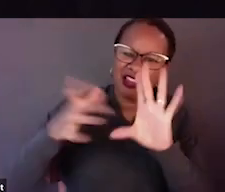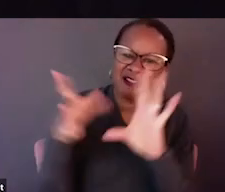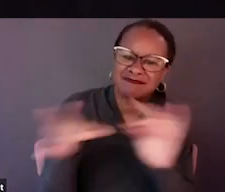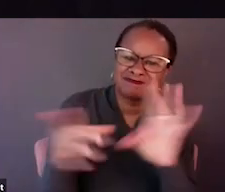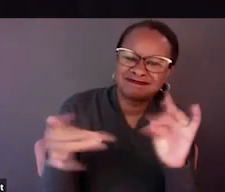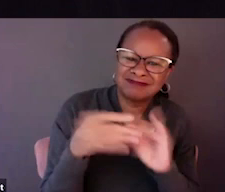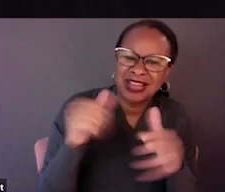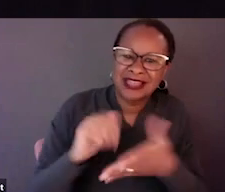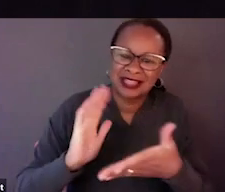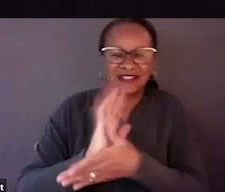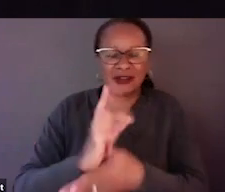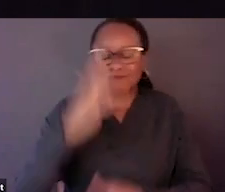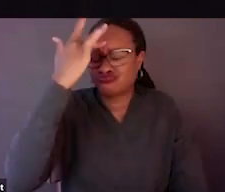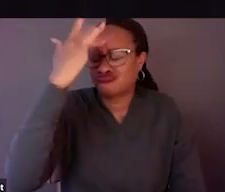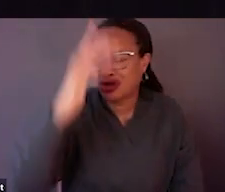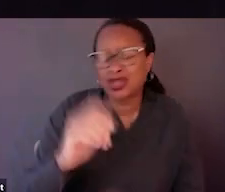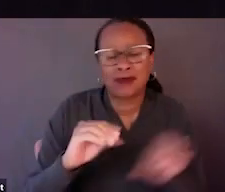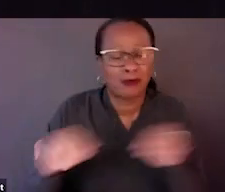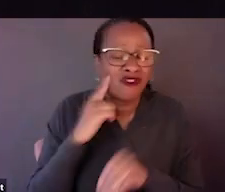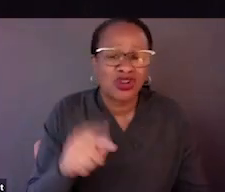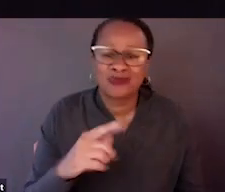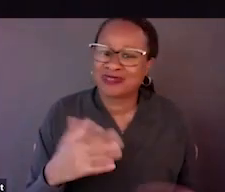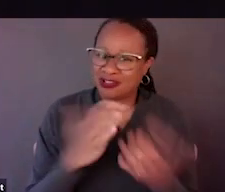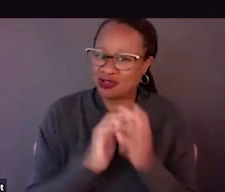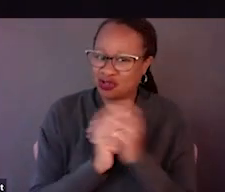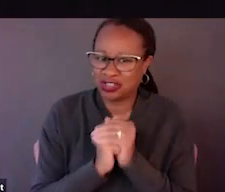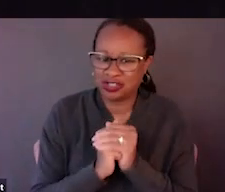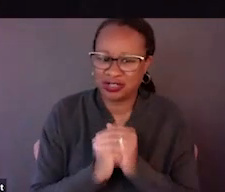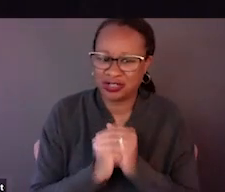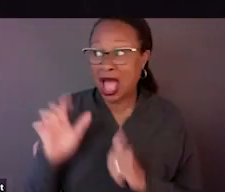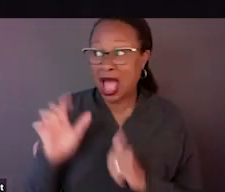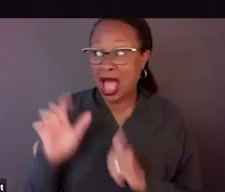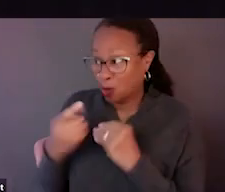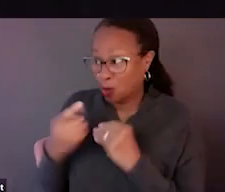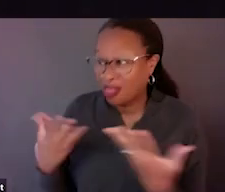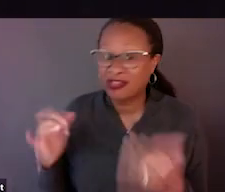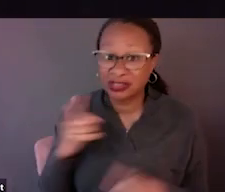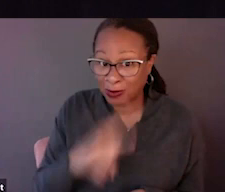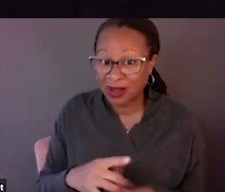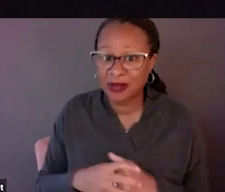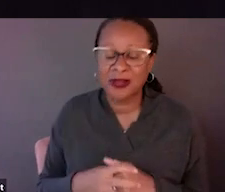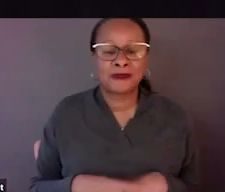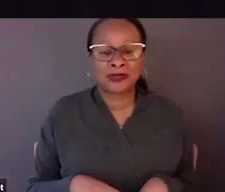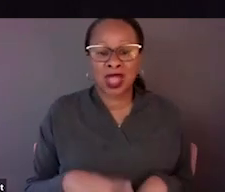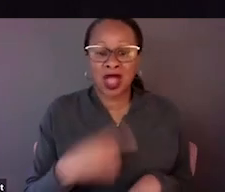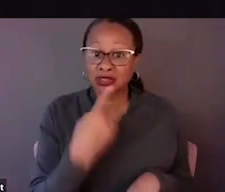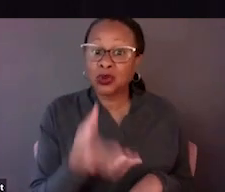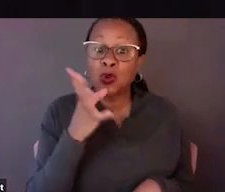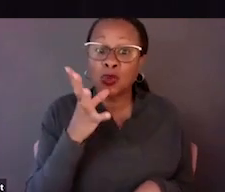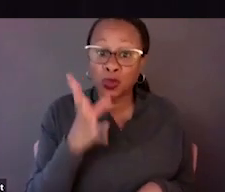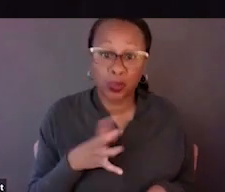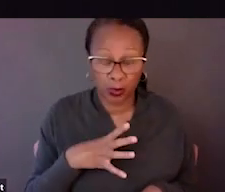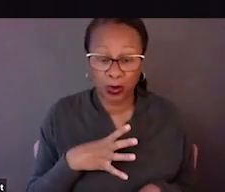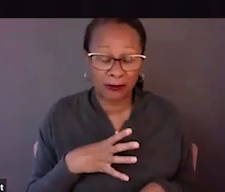this film. It was a brilliant move on your part. Congratulations. Can I say something too? Yes. I told them not to, I said, look,